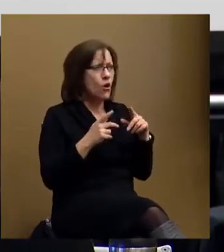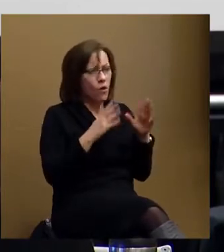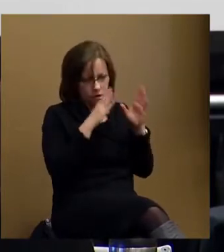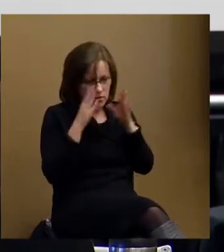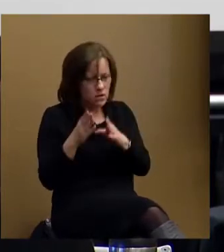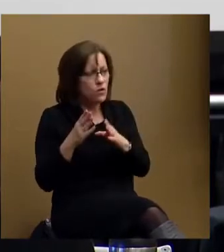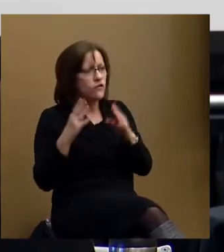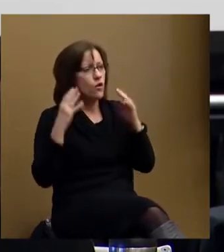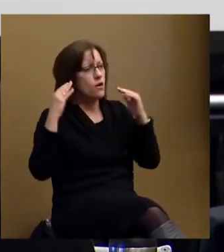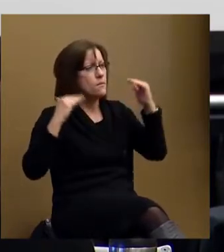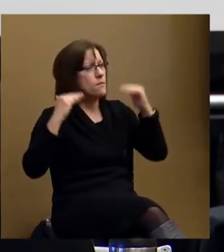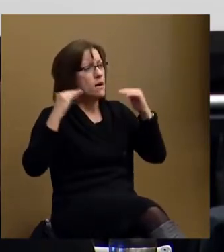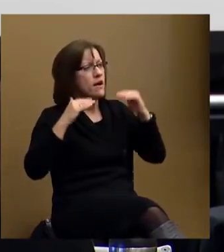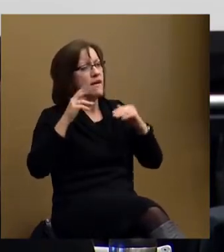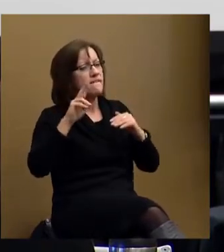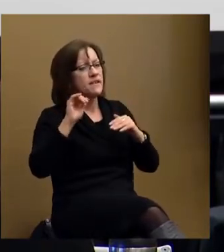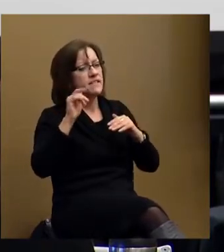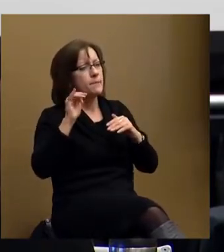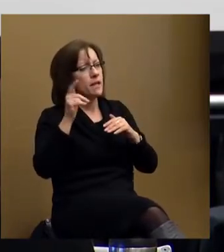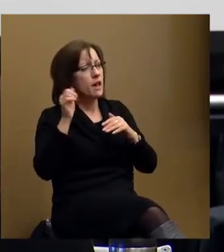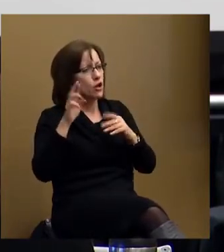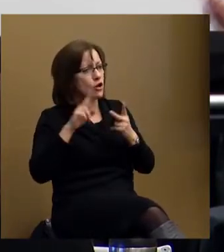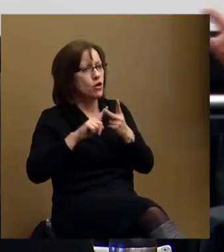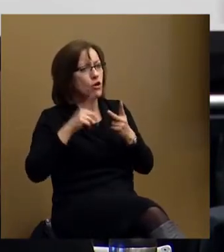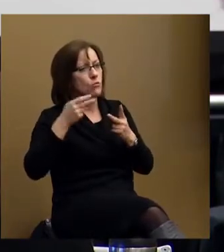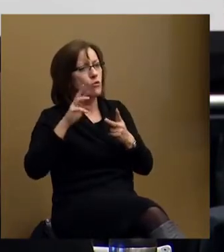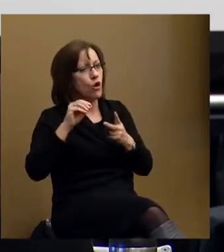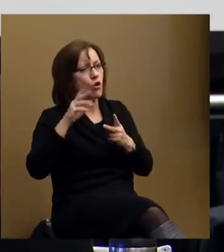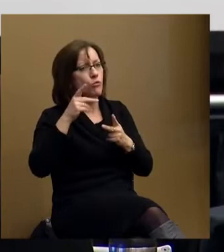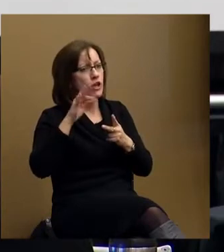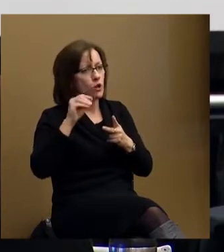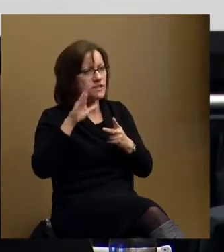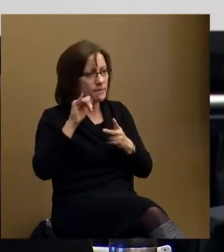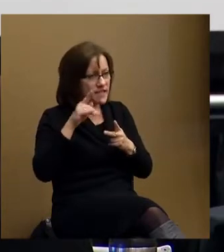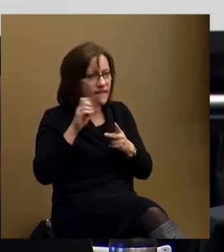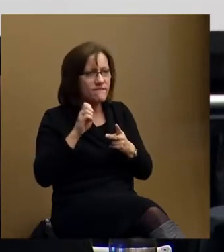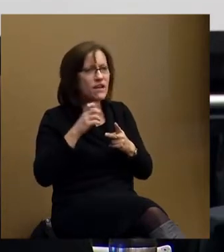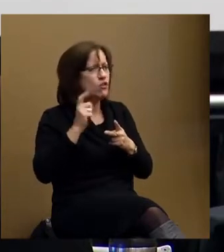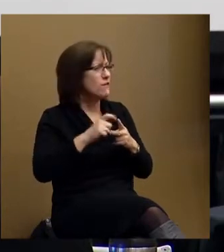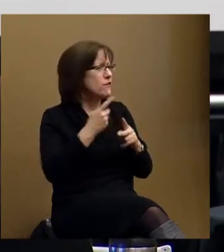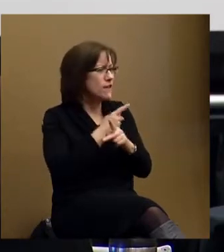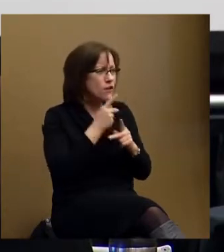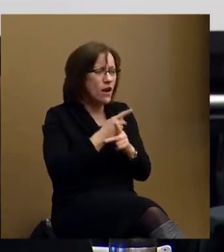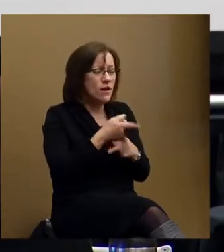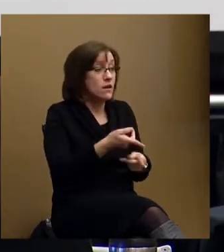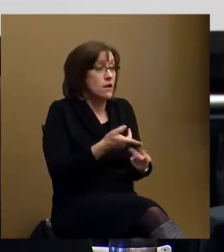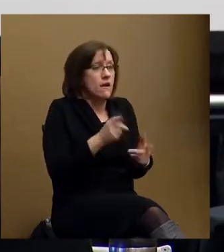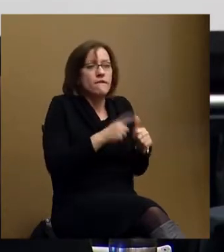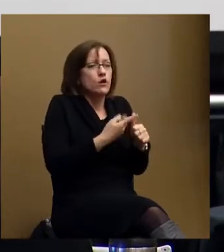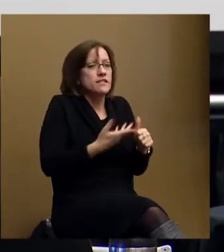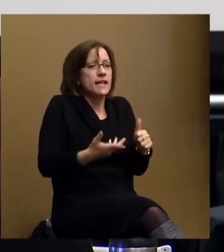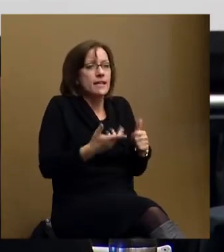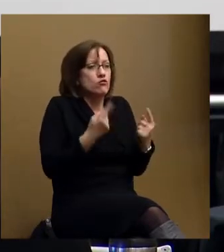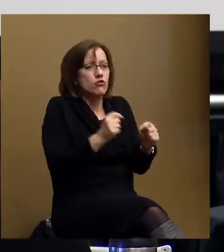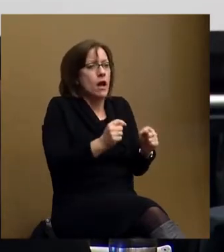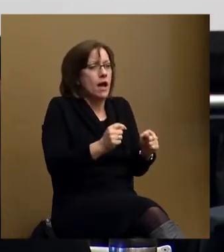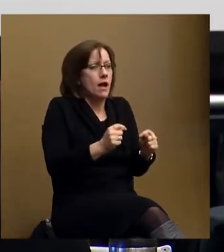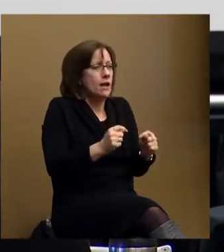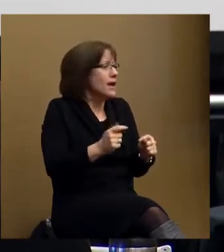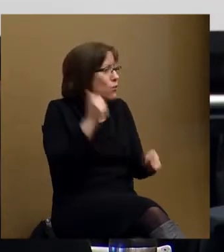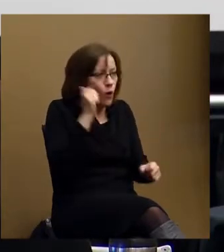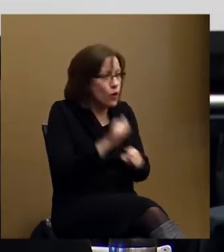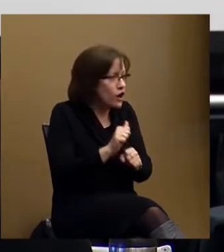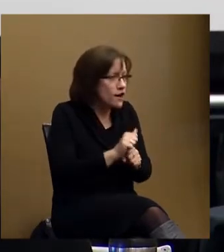proprioceptive, try things out, because that's what you have to do. One thing is not, the first thing you try is not going to work,